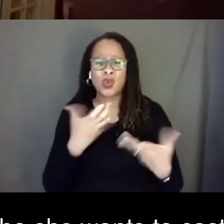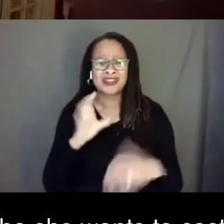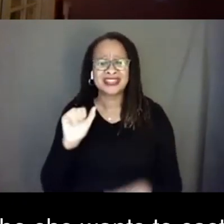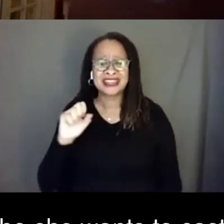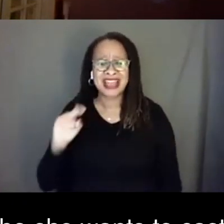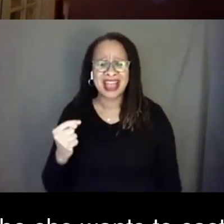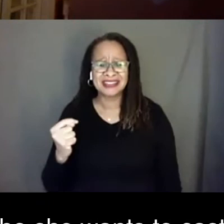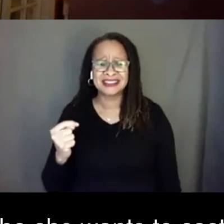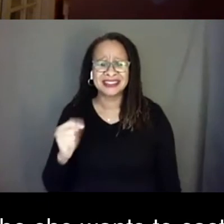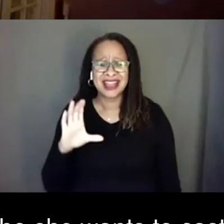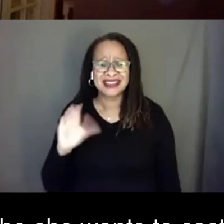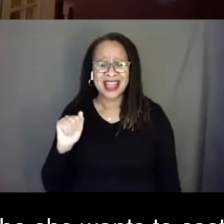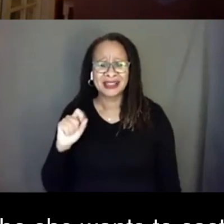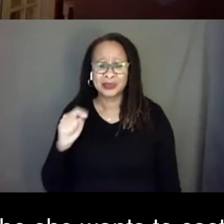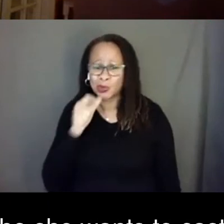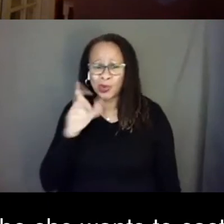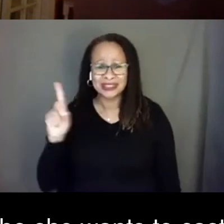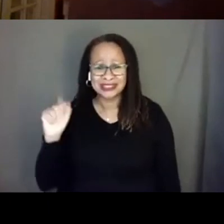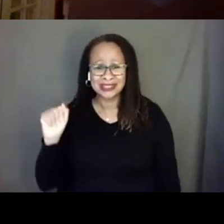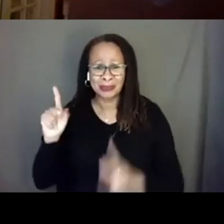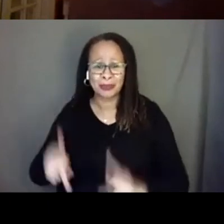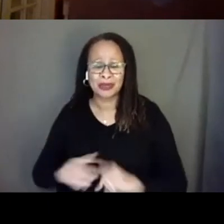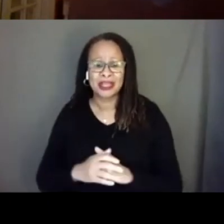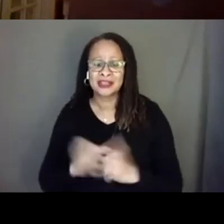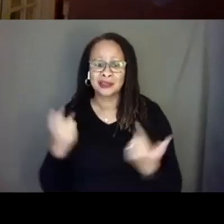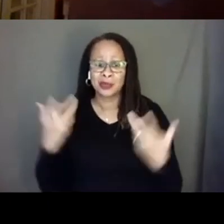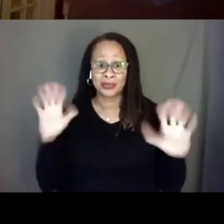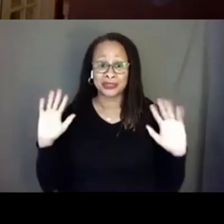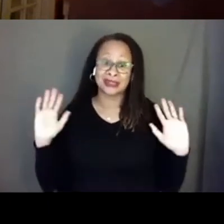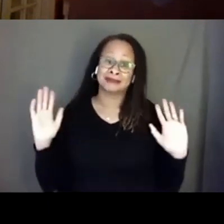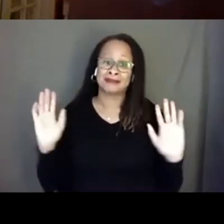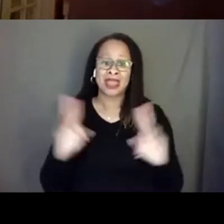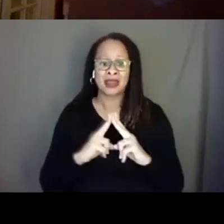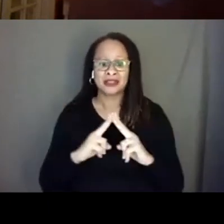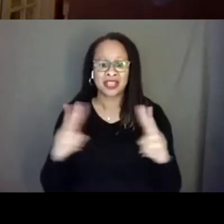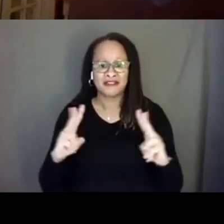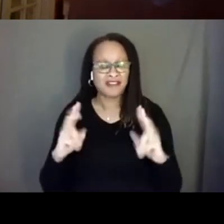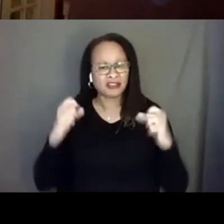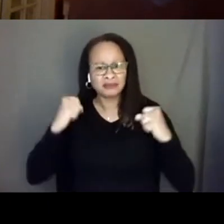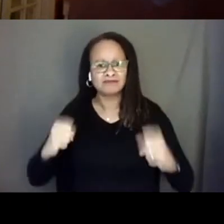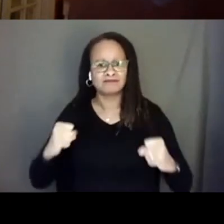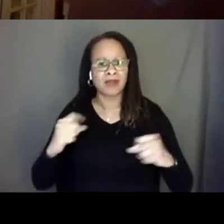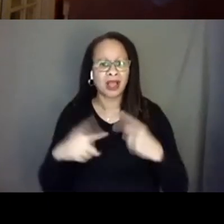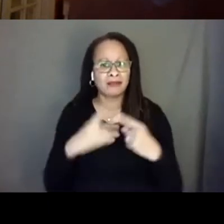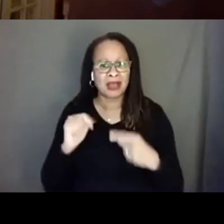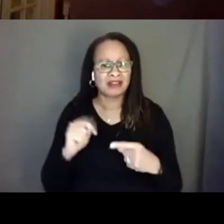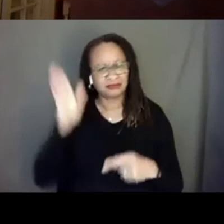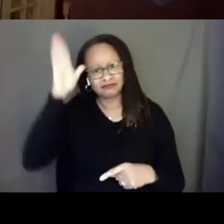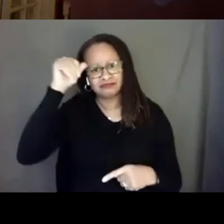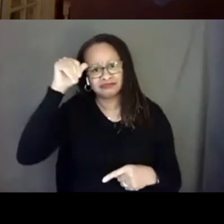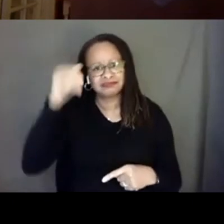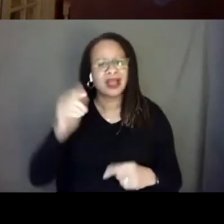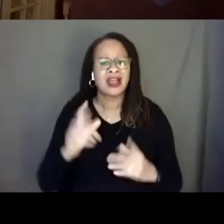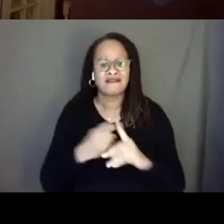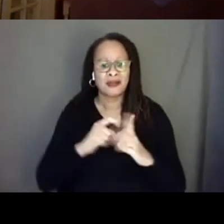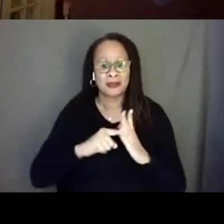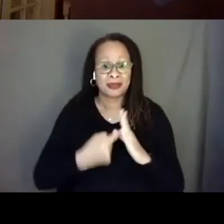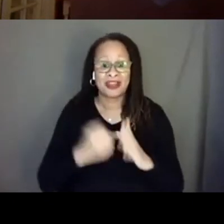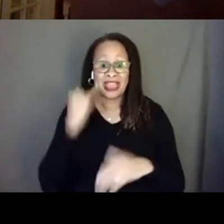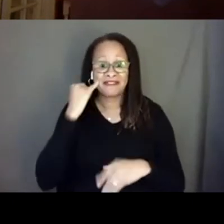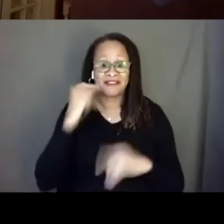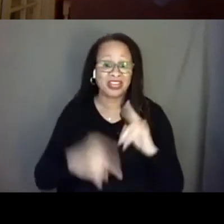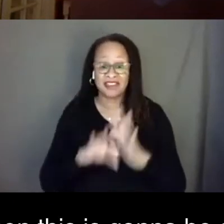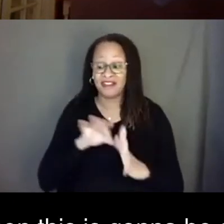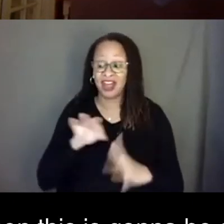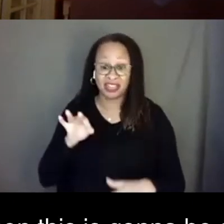she wants to cast? So it was that all over. And but I was very adamant about it from the very beginning. And I said, if I can't find that